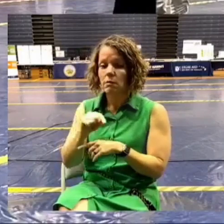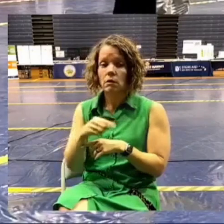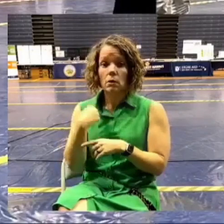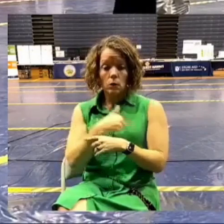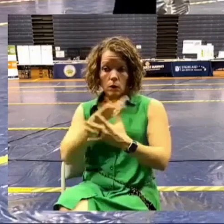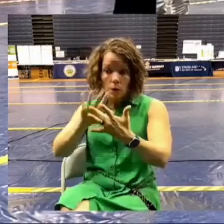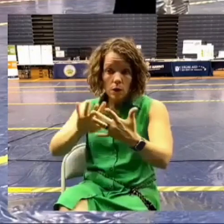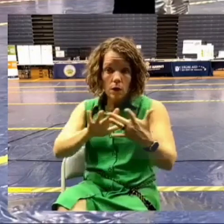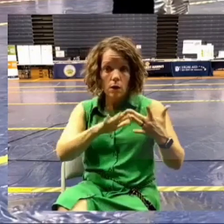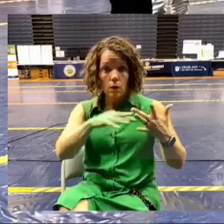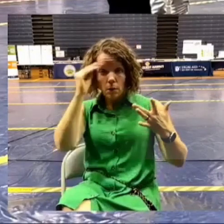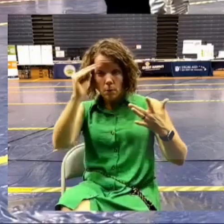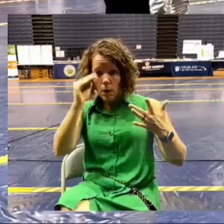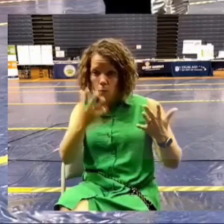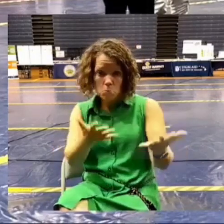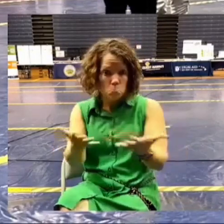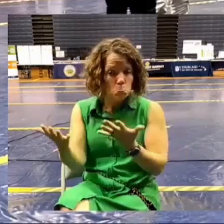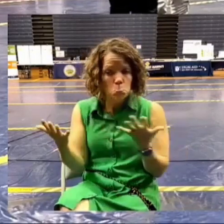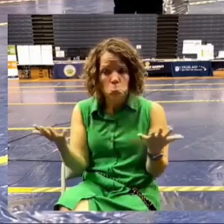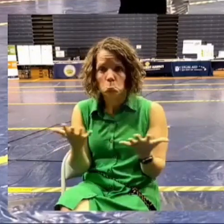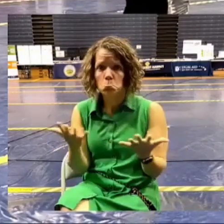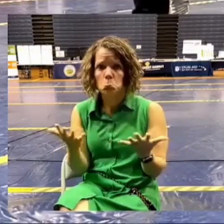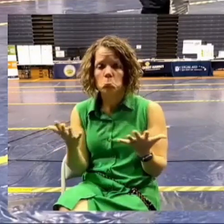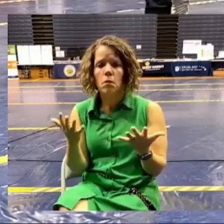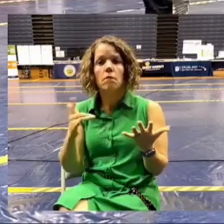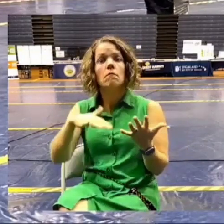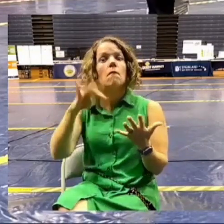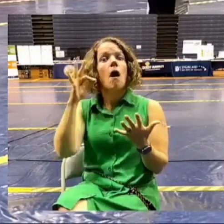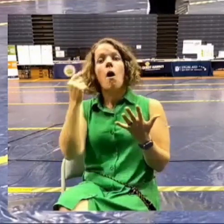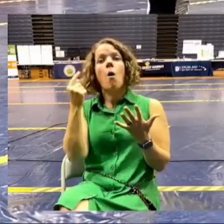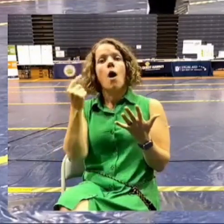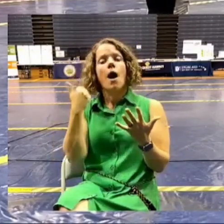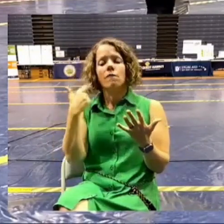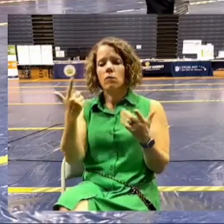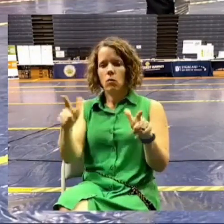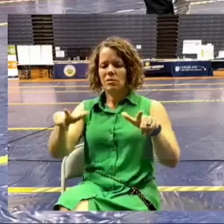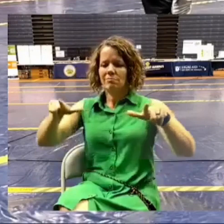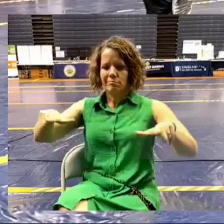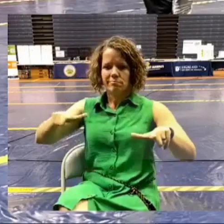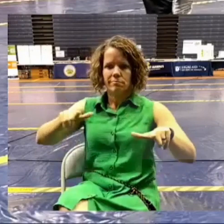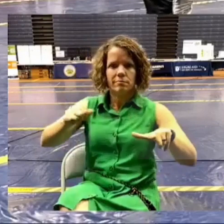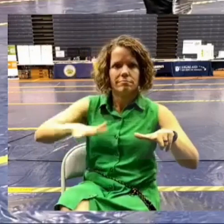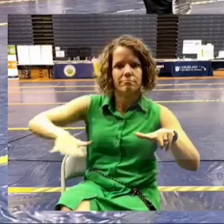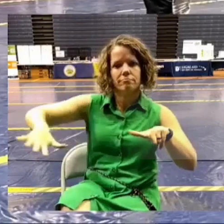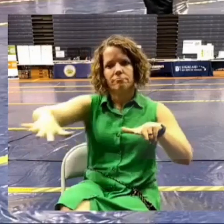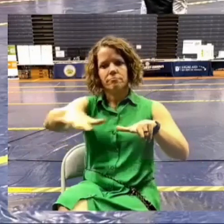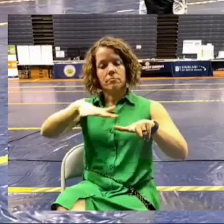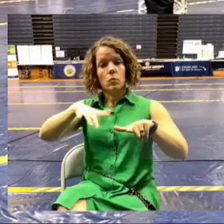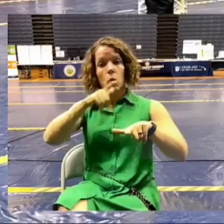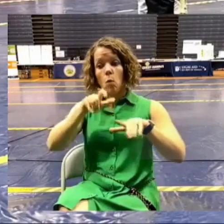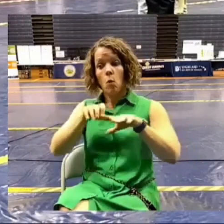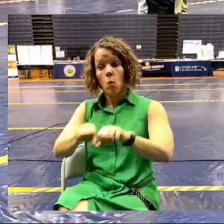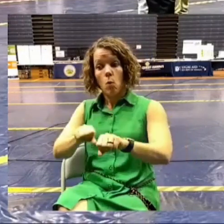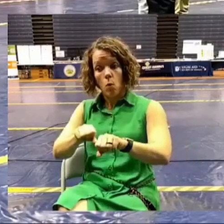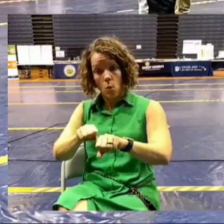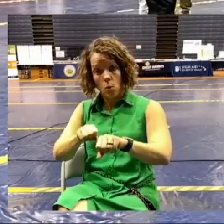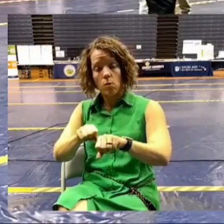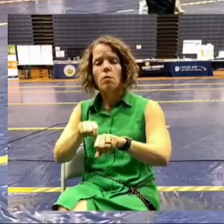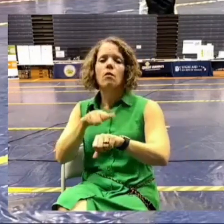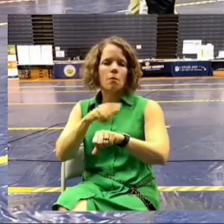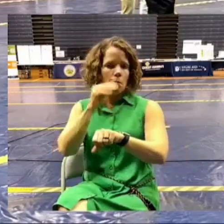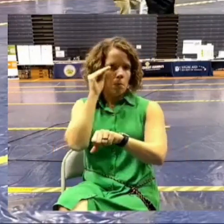to the county and we discovered that there was this parcel of land that was county owned